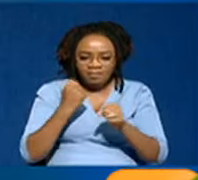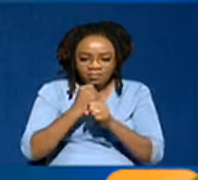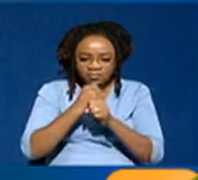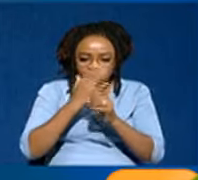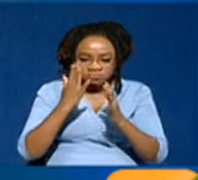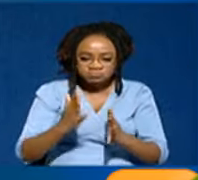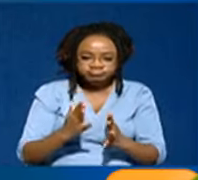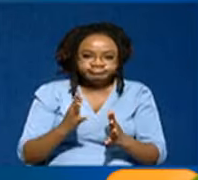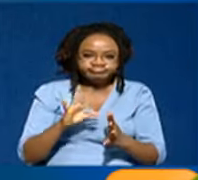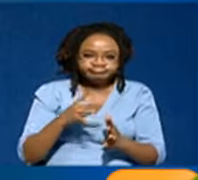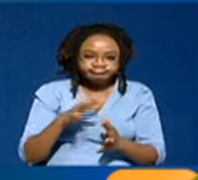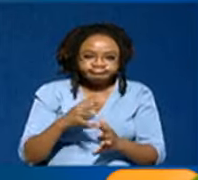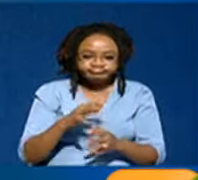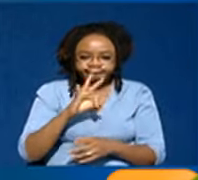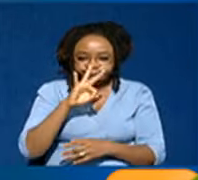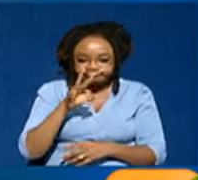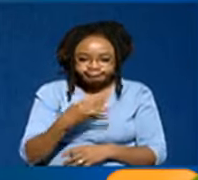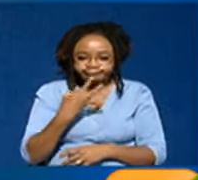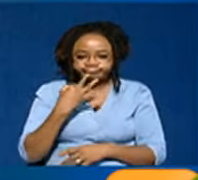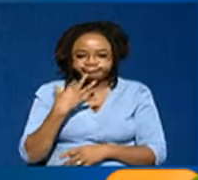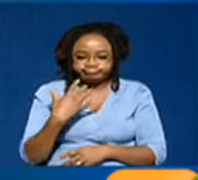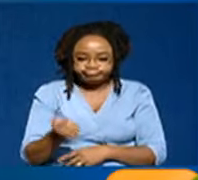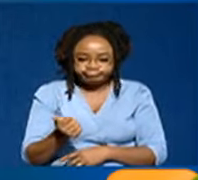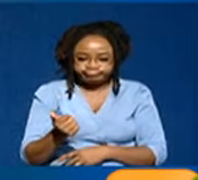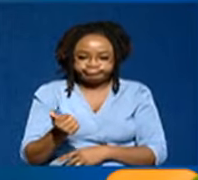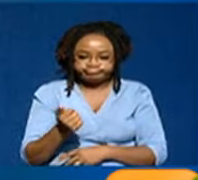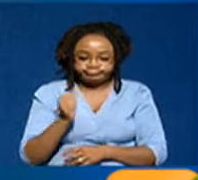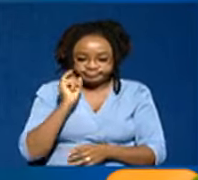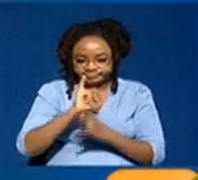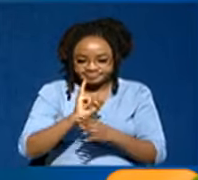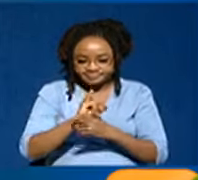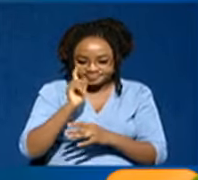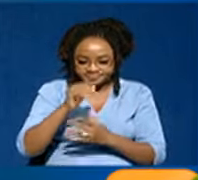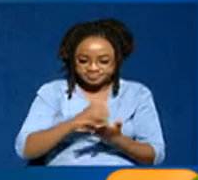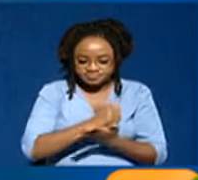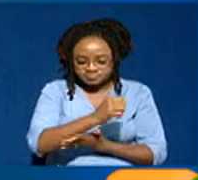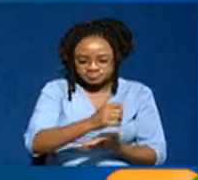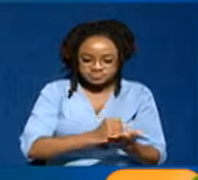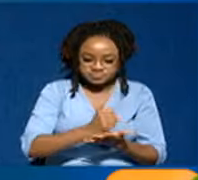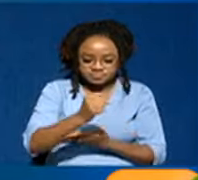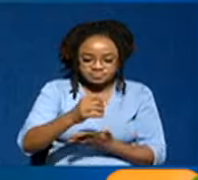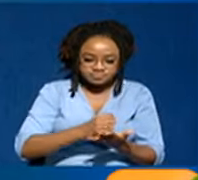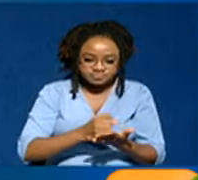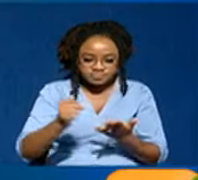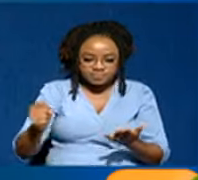a backlog of over 3,500 interns who are supposed to go in. So that